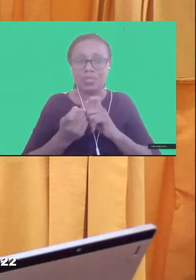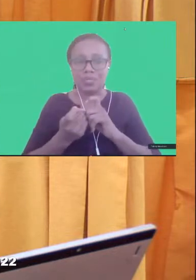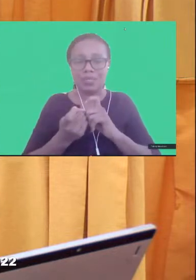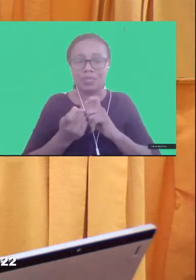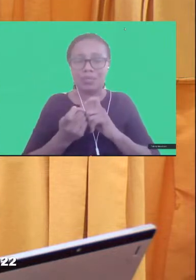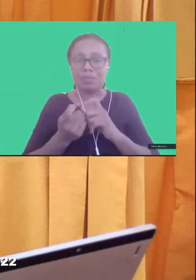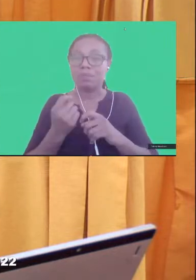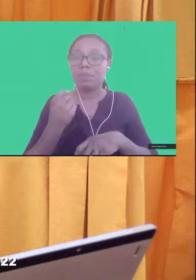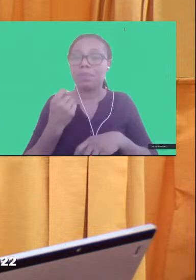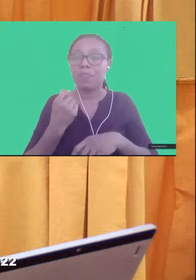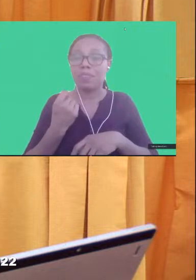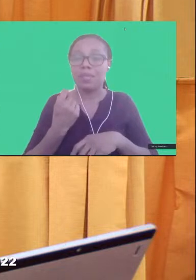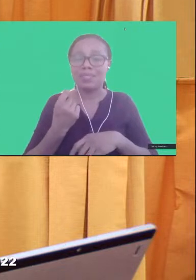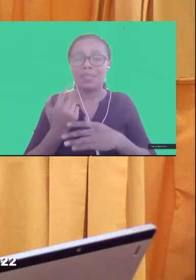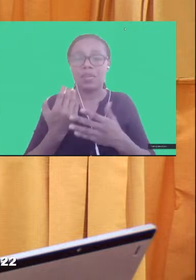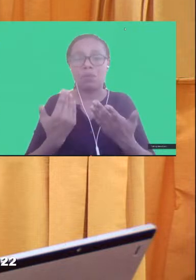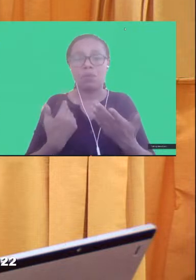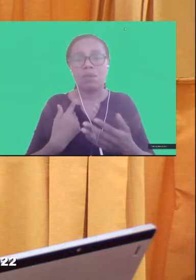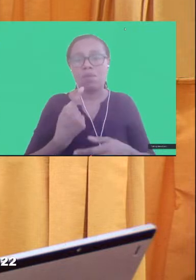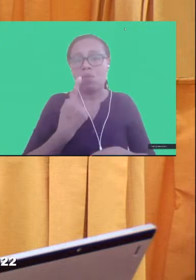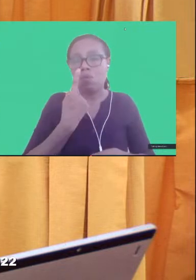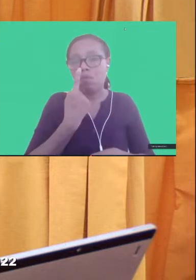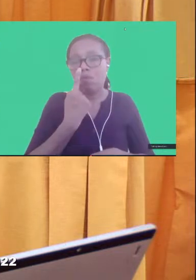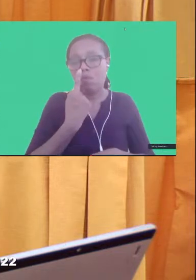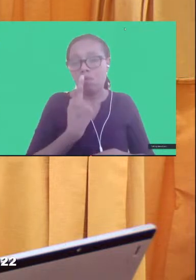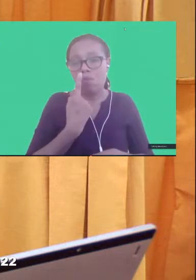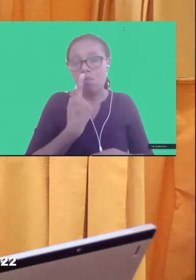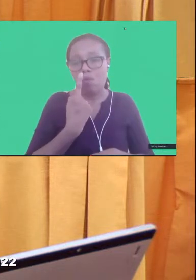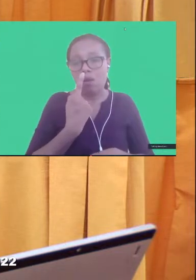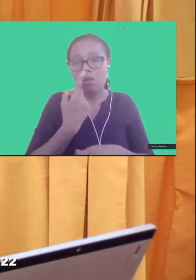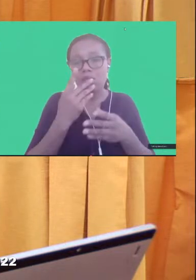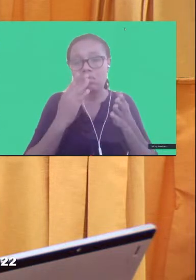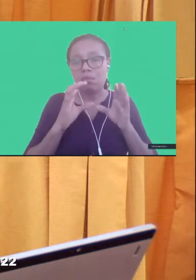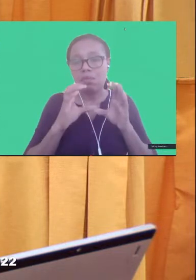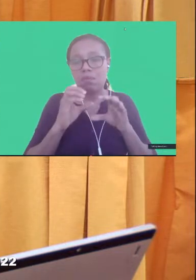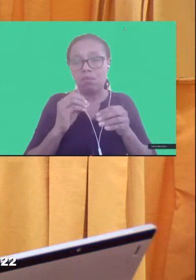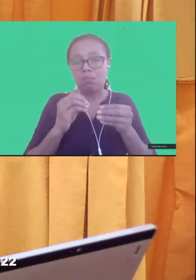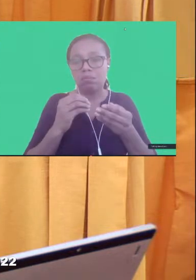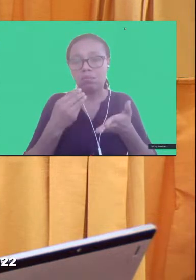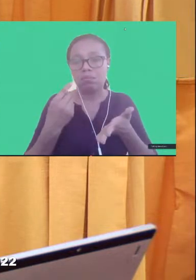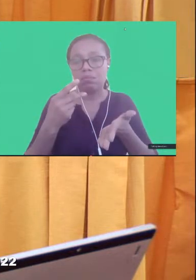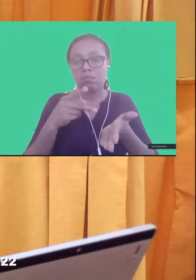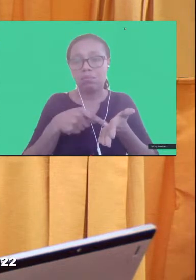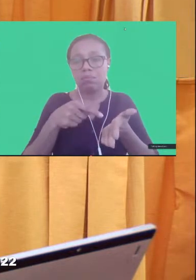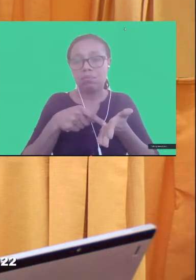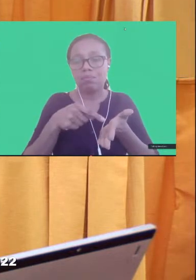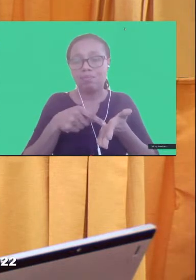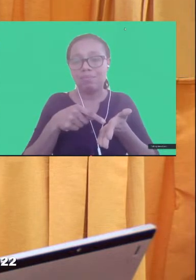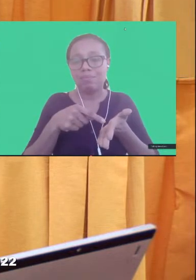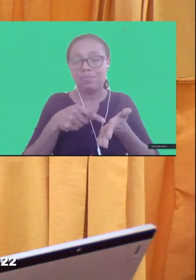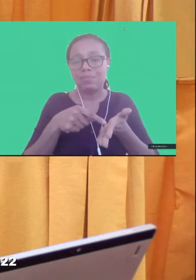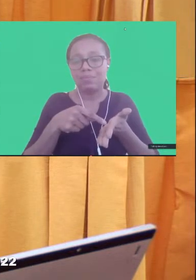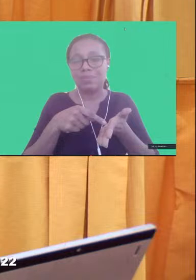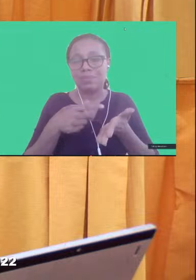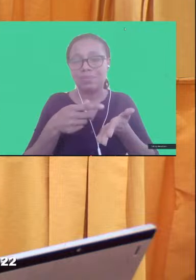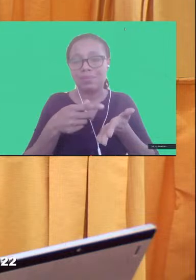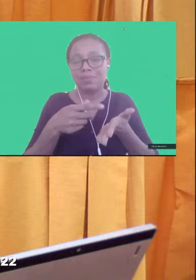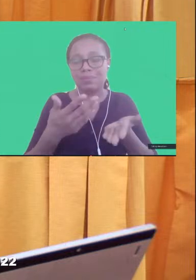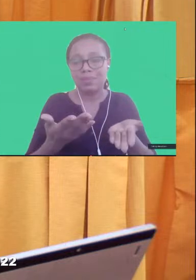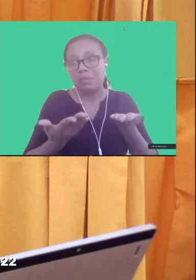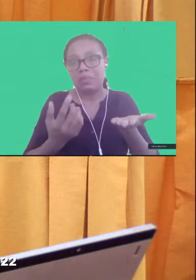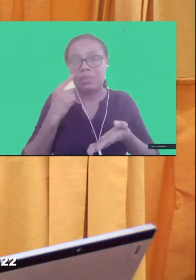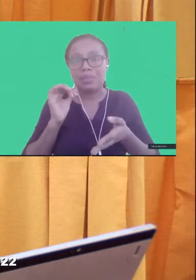buyer. But we needed to understand what that market represents. And